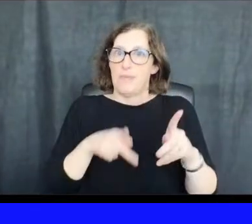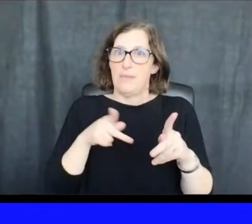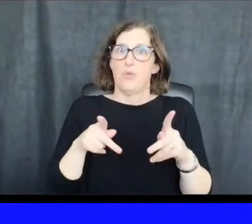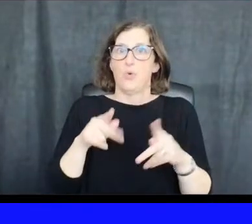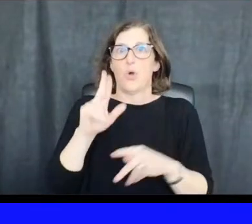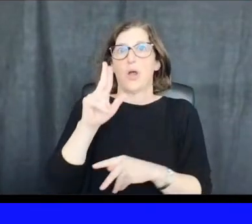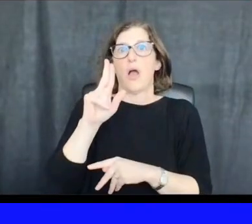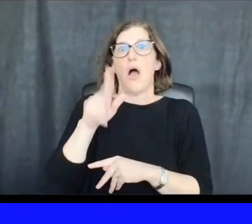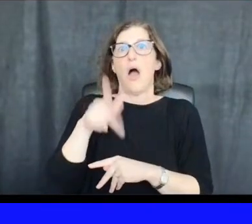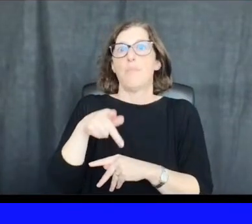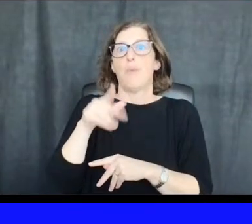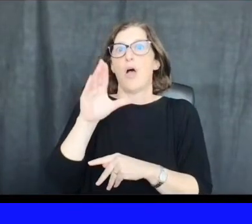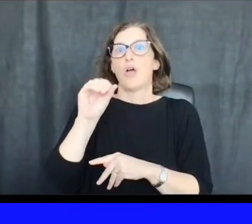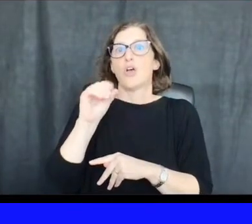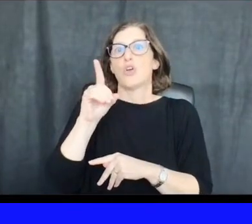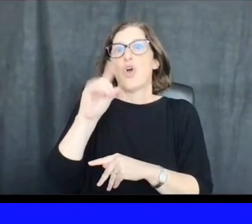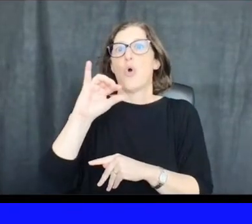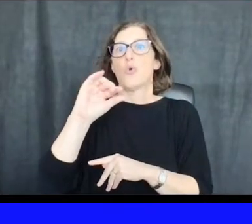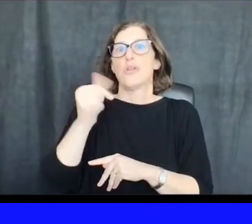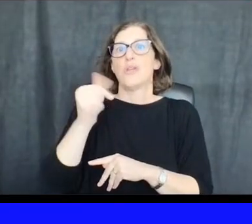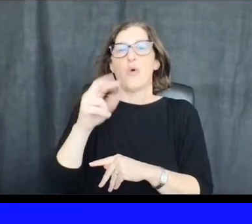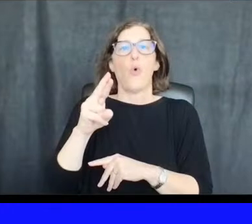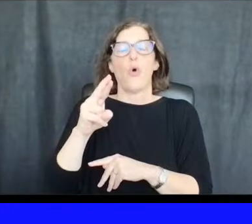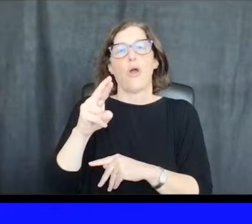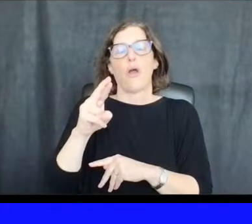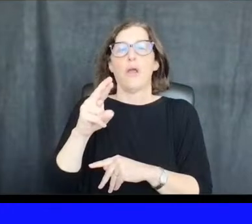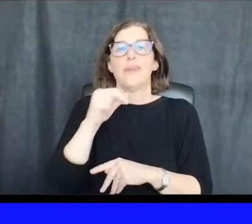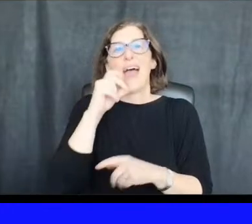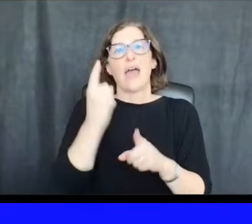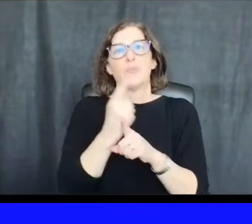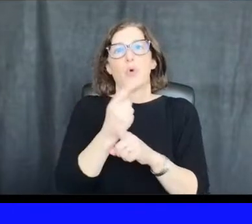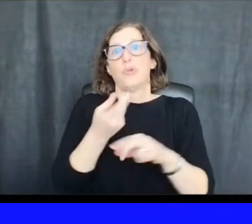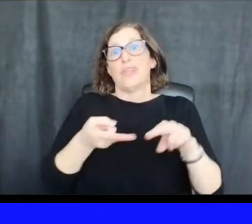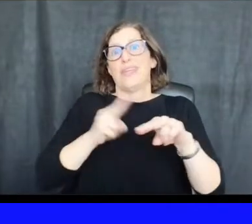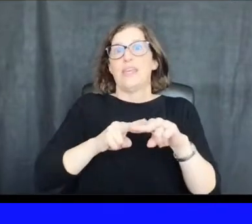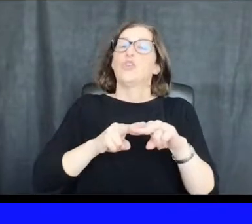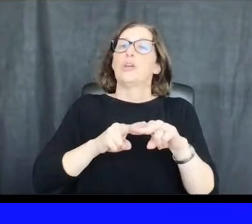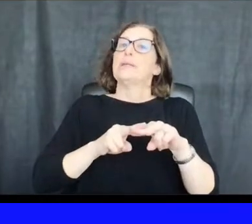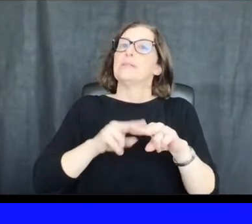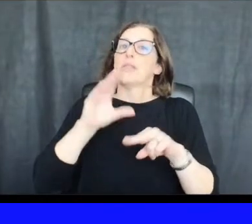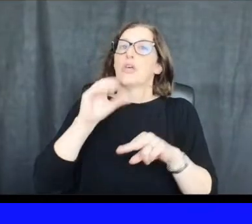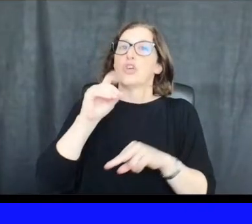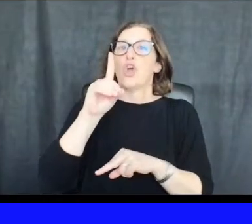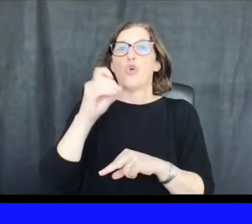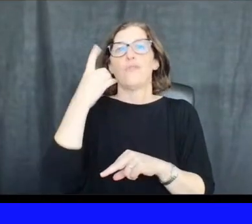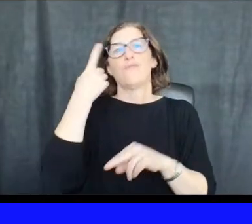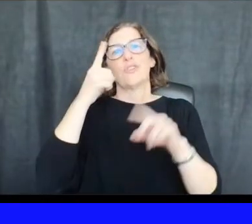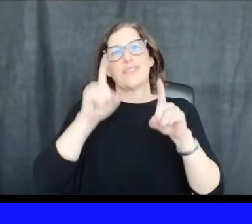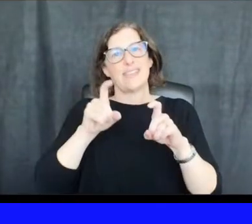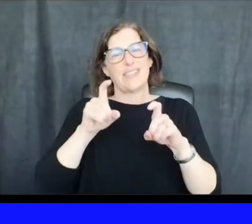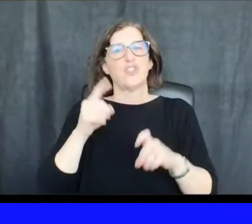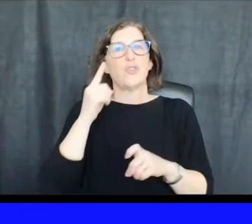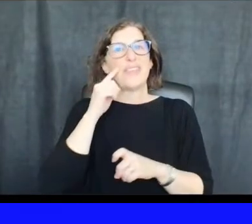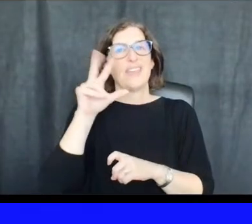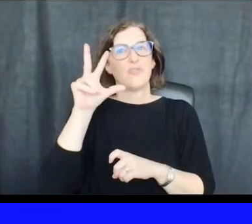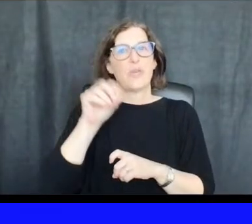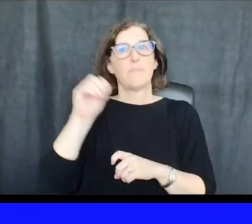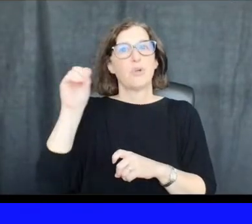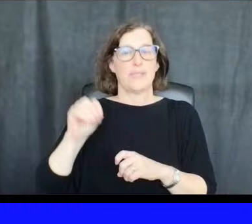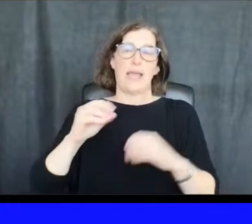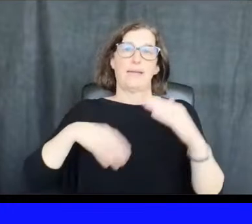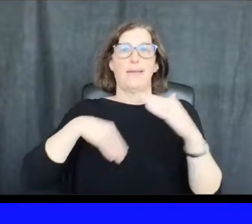sorry. Excuse me, can you do the minutes on the resolution for Dr. Stevens? Yeah, thank you.